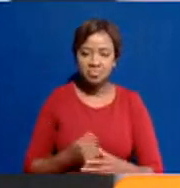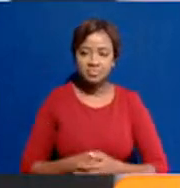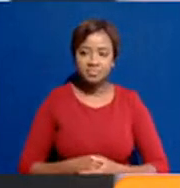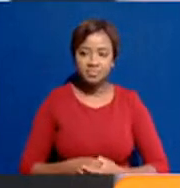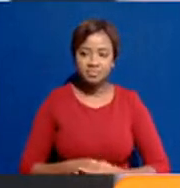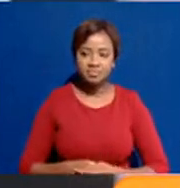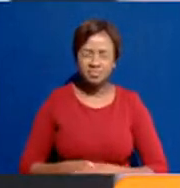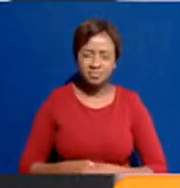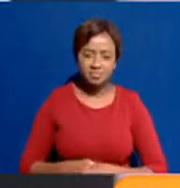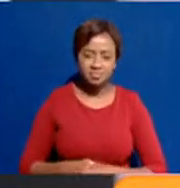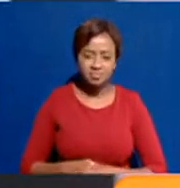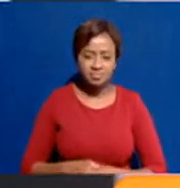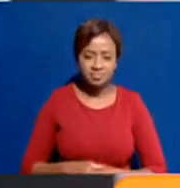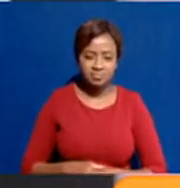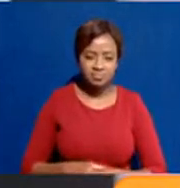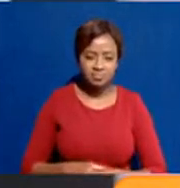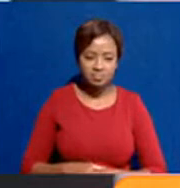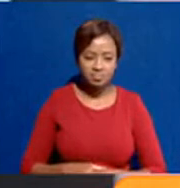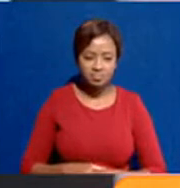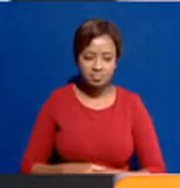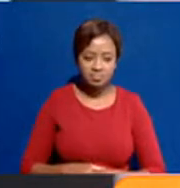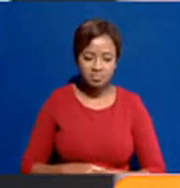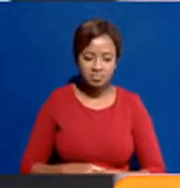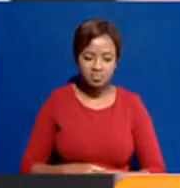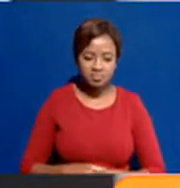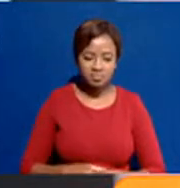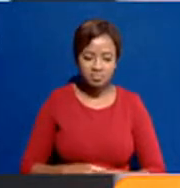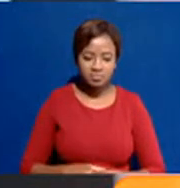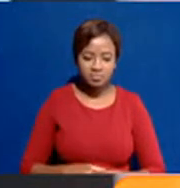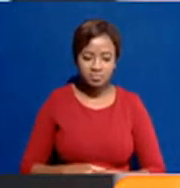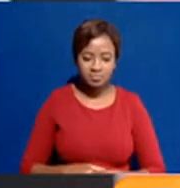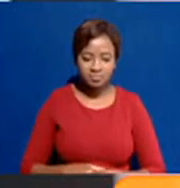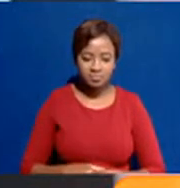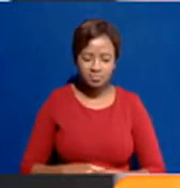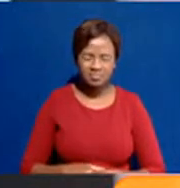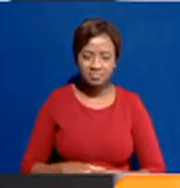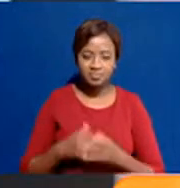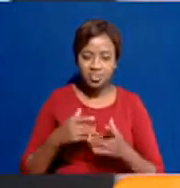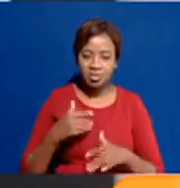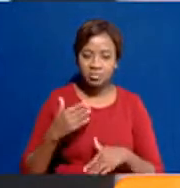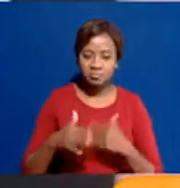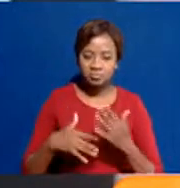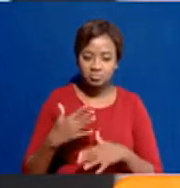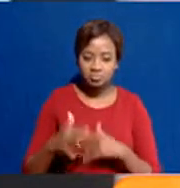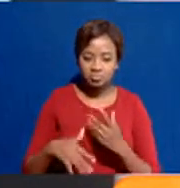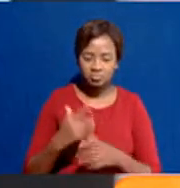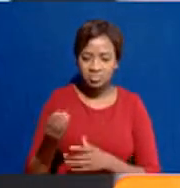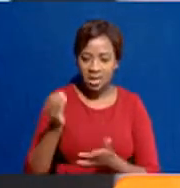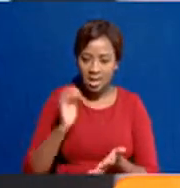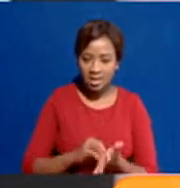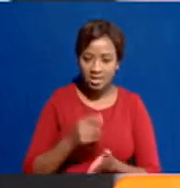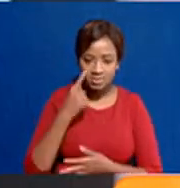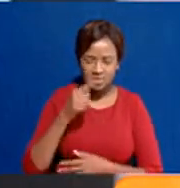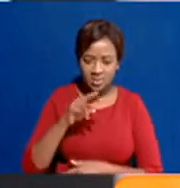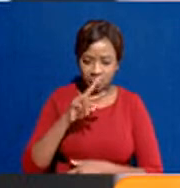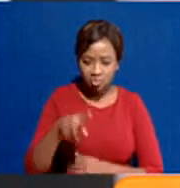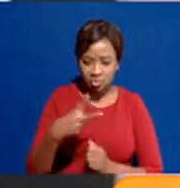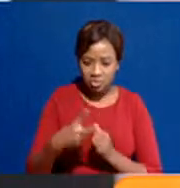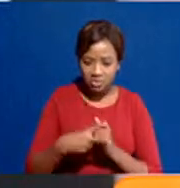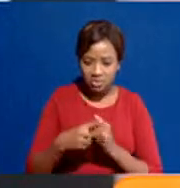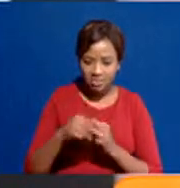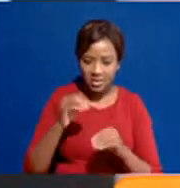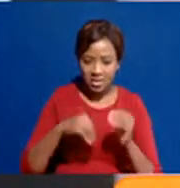all that, that agreement, the KANU NDP merger, NARC, coming all the way down to what we saw after the 2007